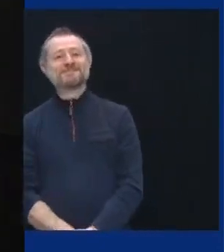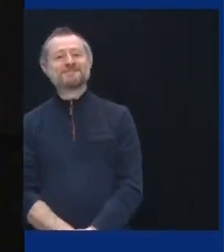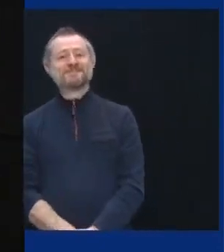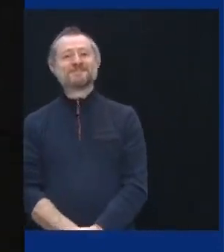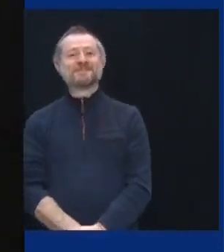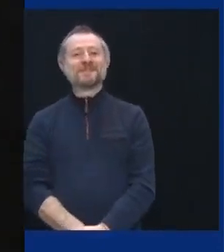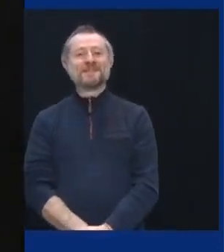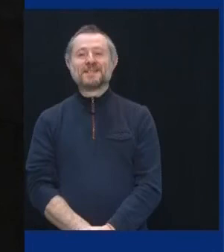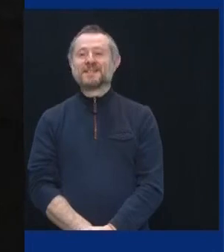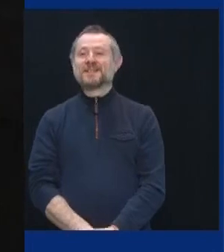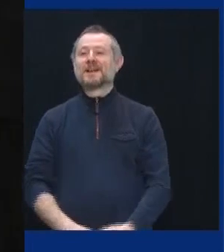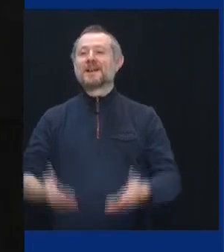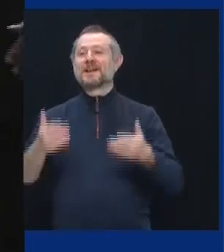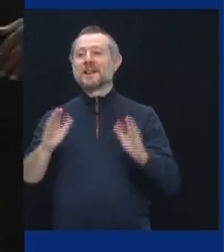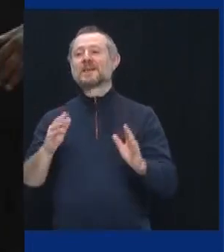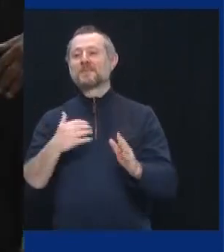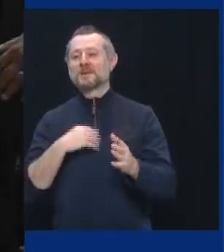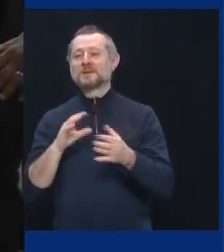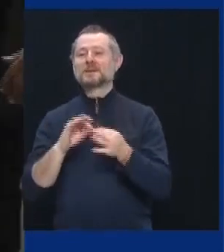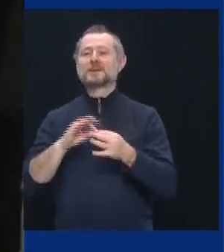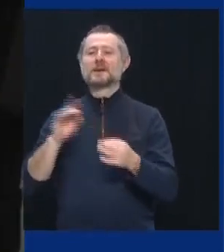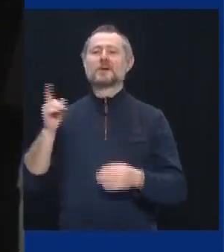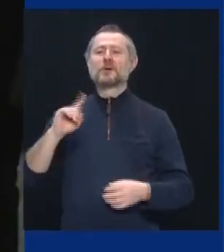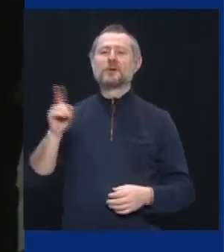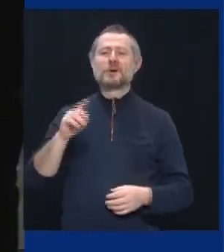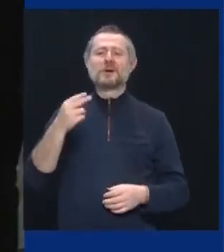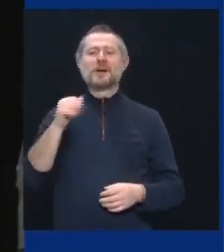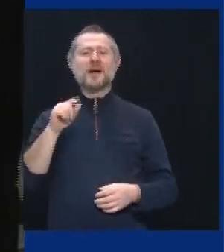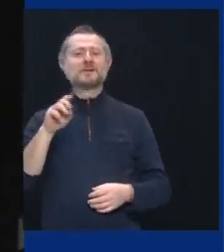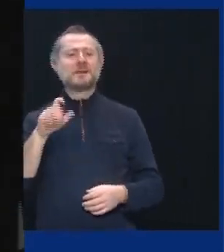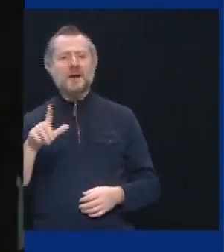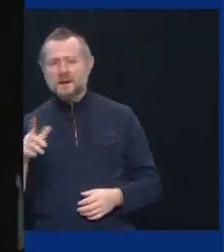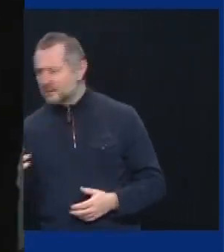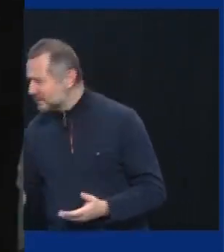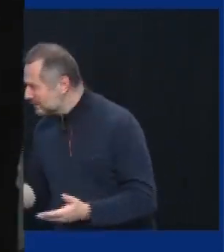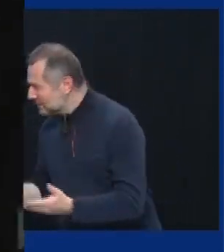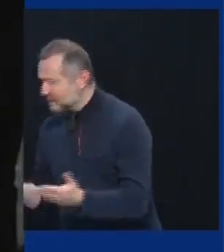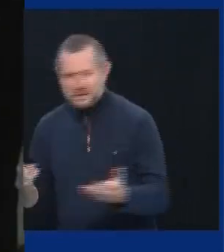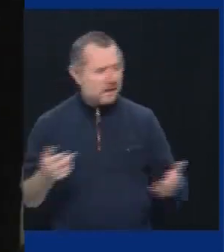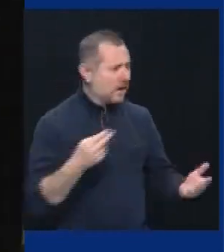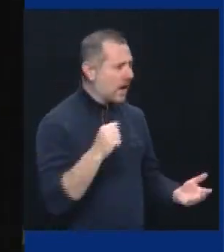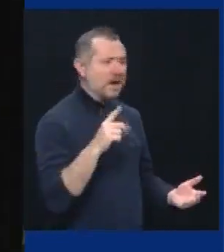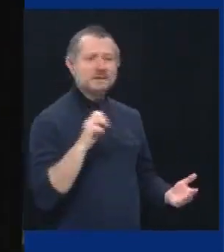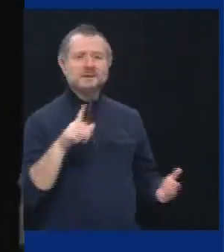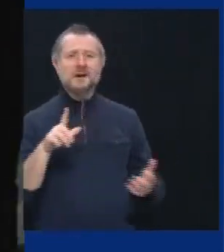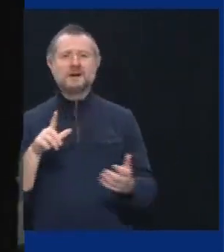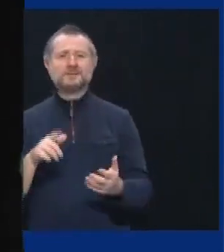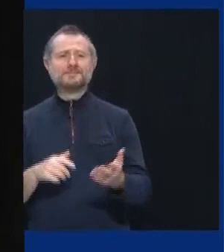And let me say, where's Hazel Dukes? Hazel? Happy birthday, Hazel. Come on up